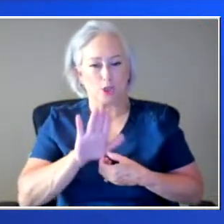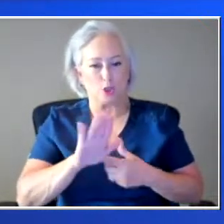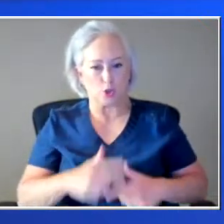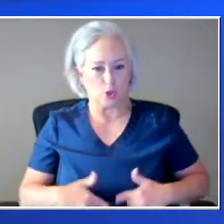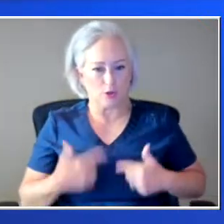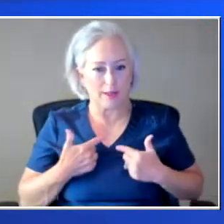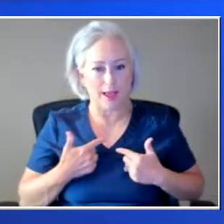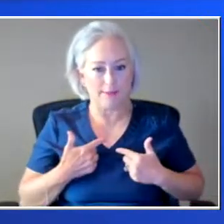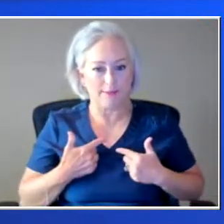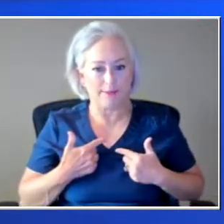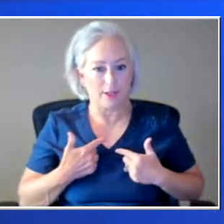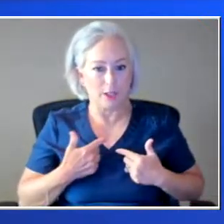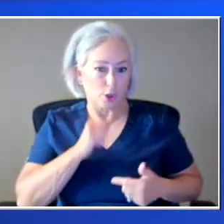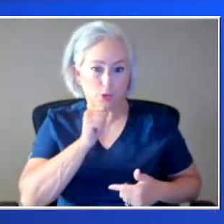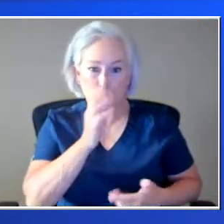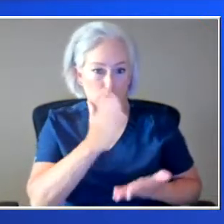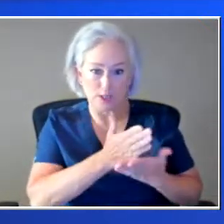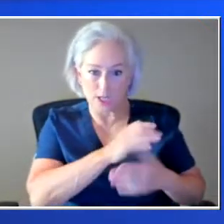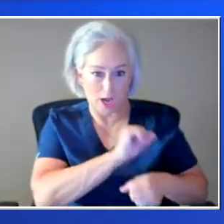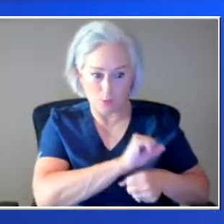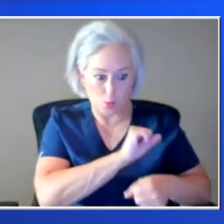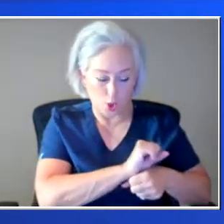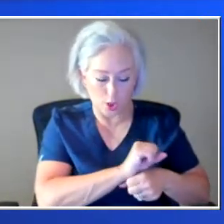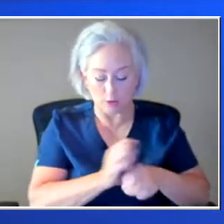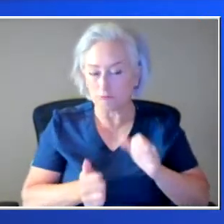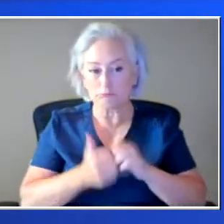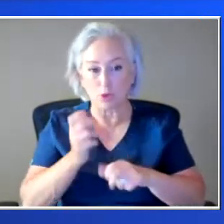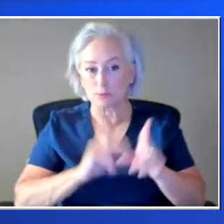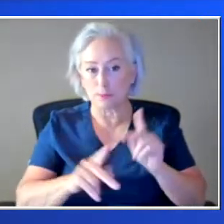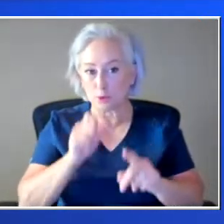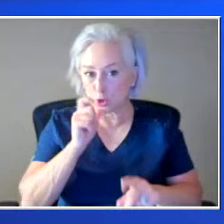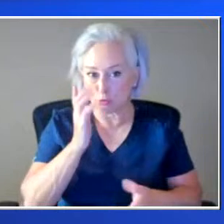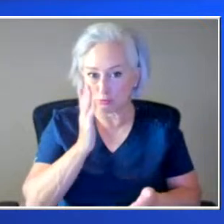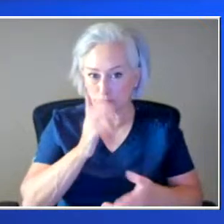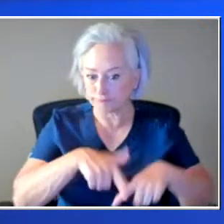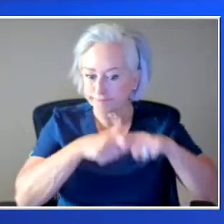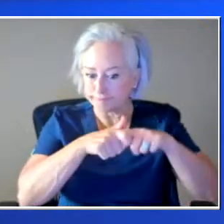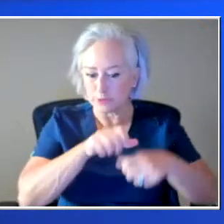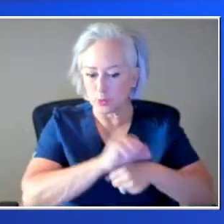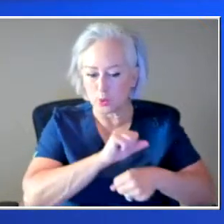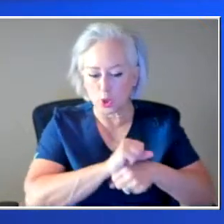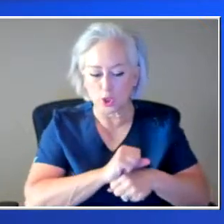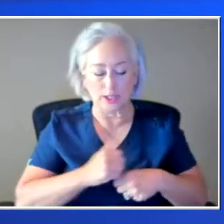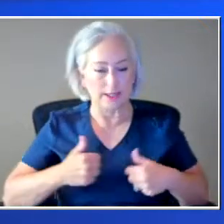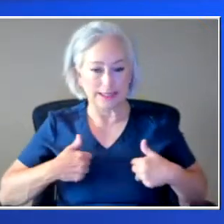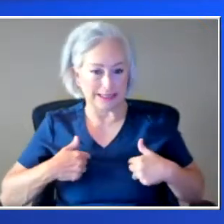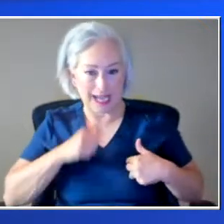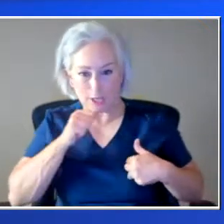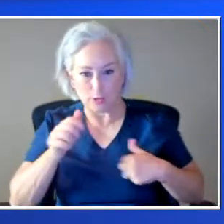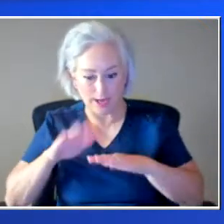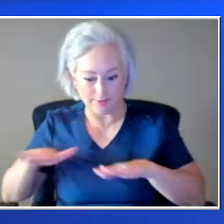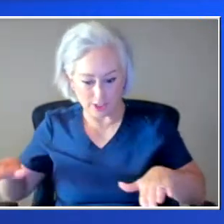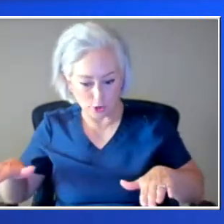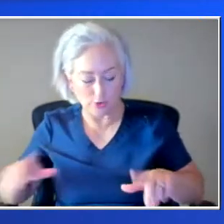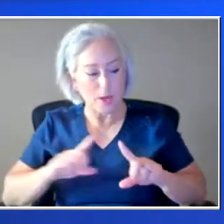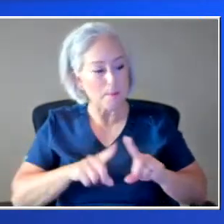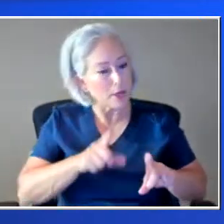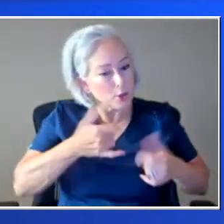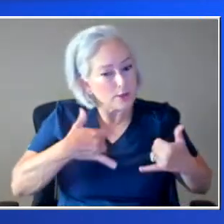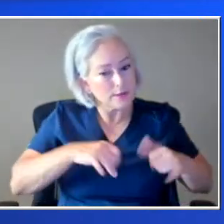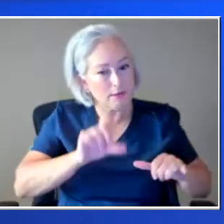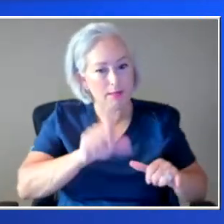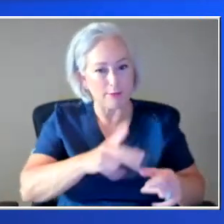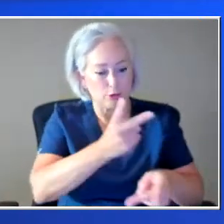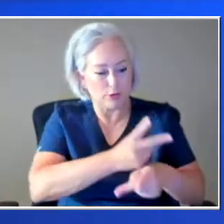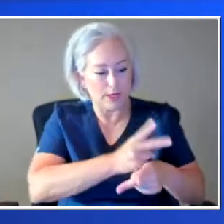working. Most people don't stop working. You know, I don't have any kids, but they have to take care of their families,